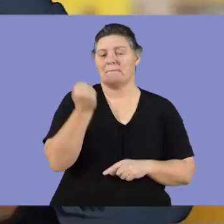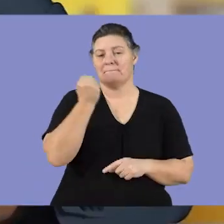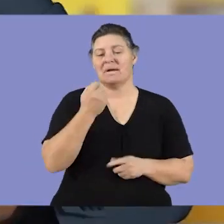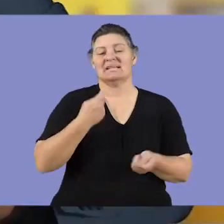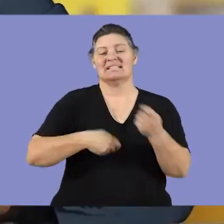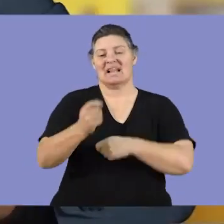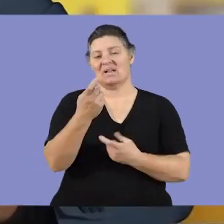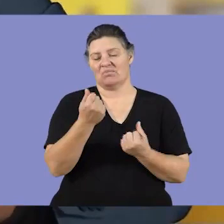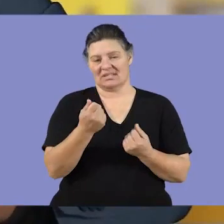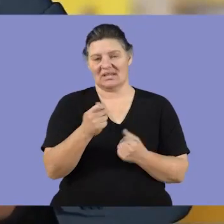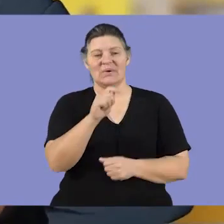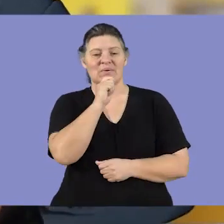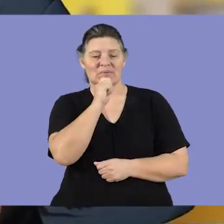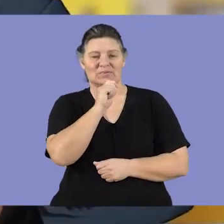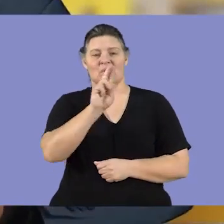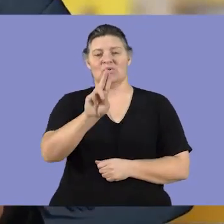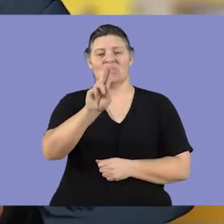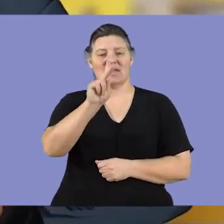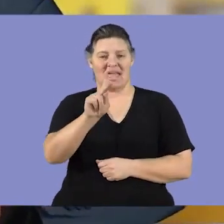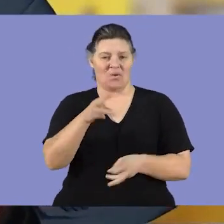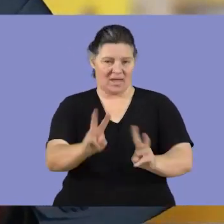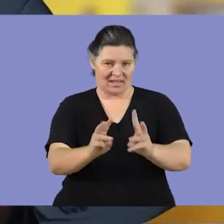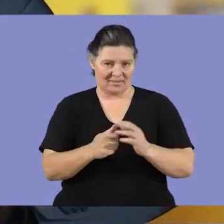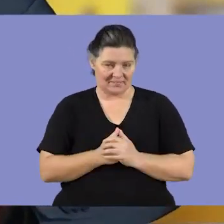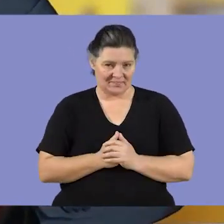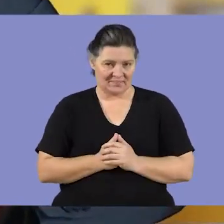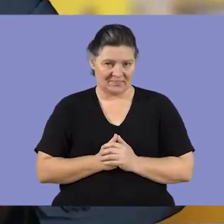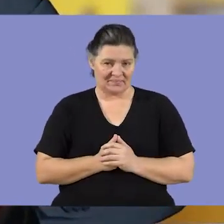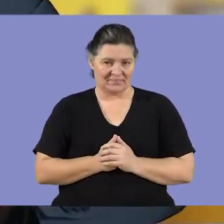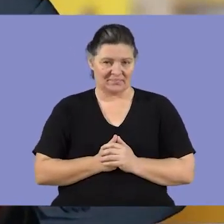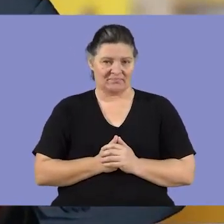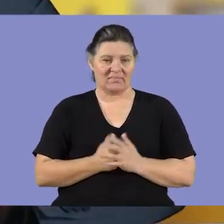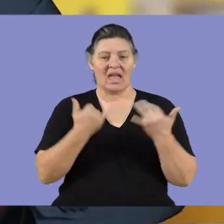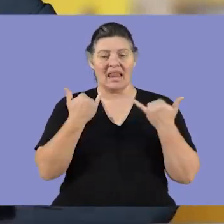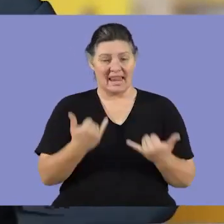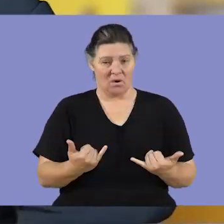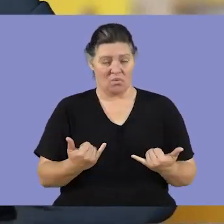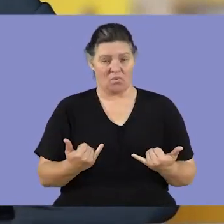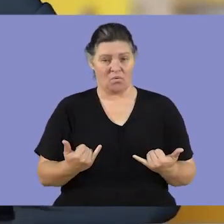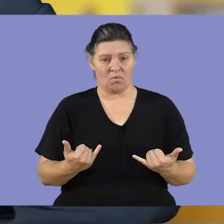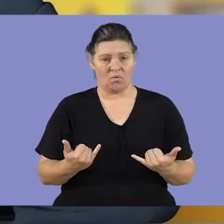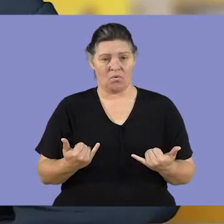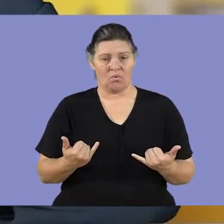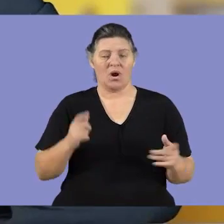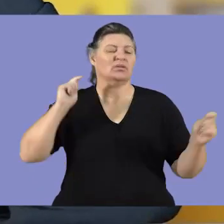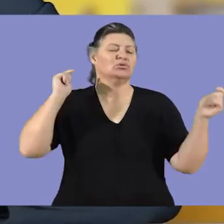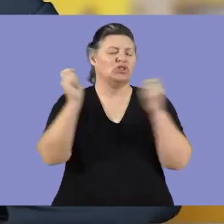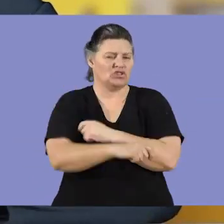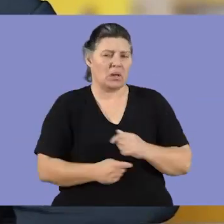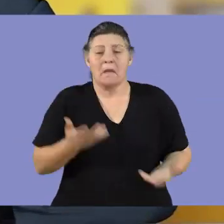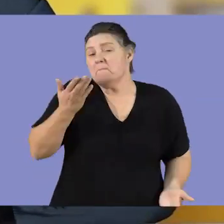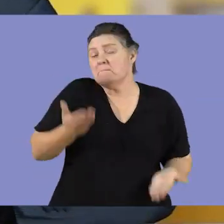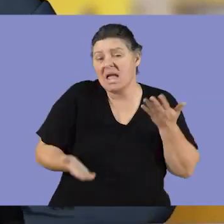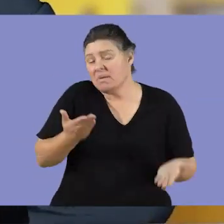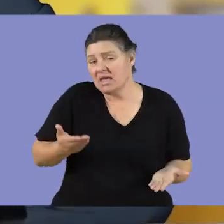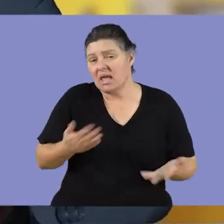selling price using the UK method. Okay, I want us to quickly now change it